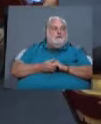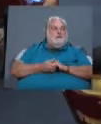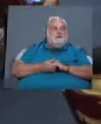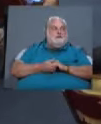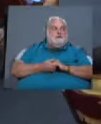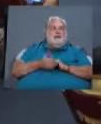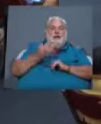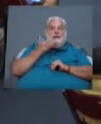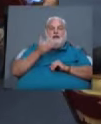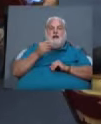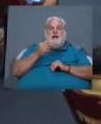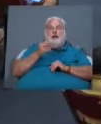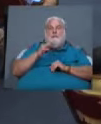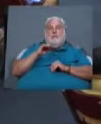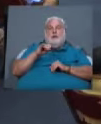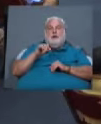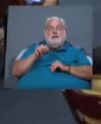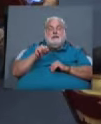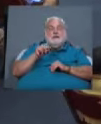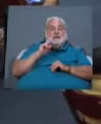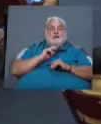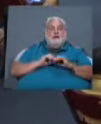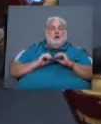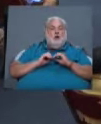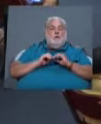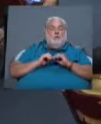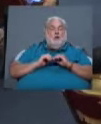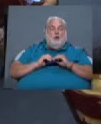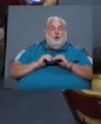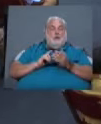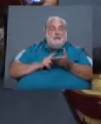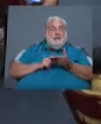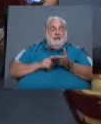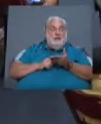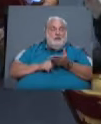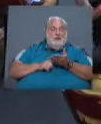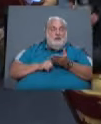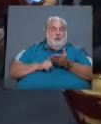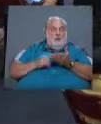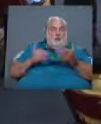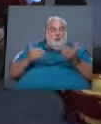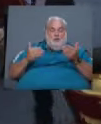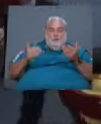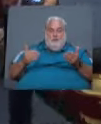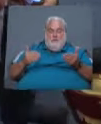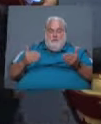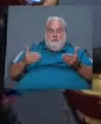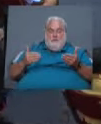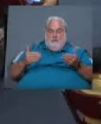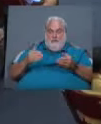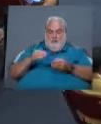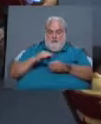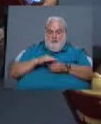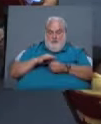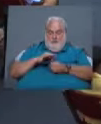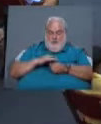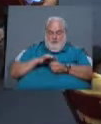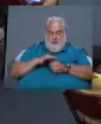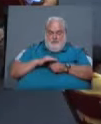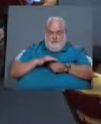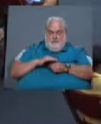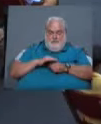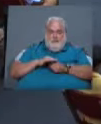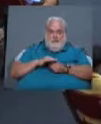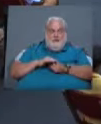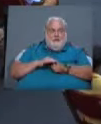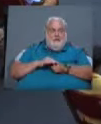Thank you, Director Kampuras. Seeing no having no further cards and no further directors wishing to speak, we'll